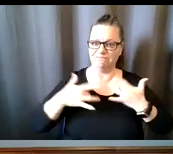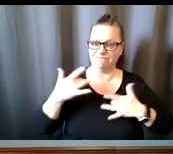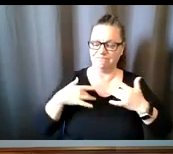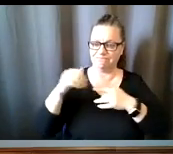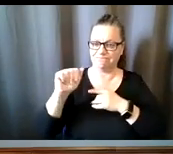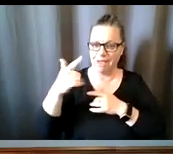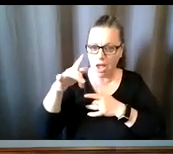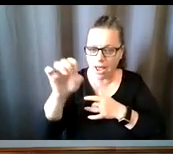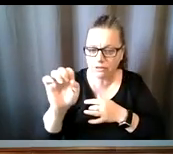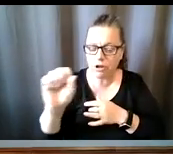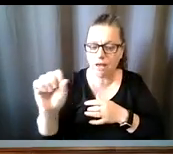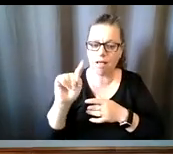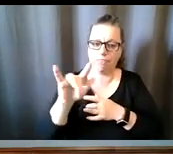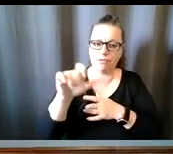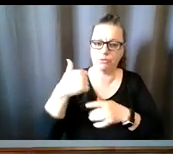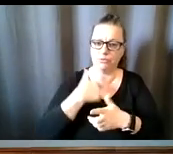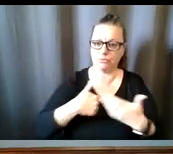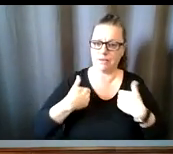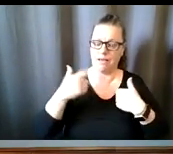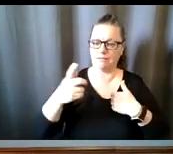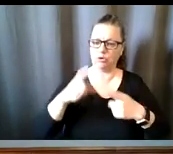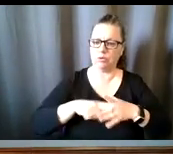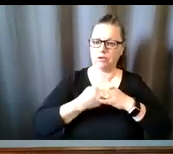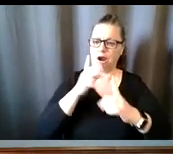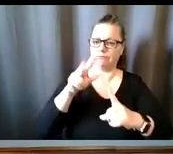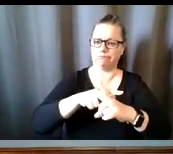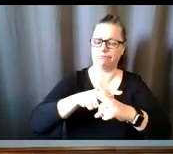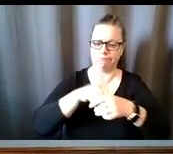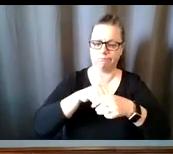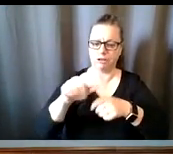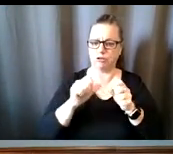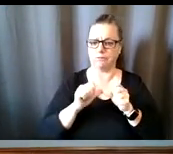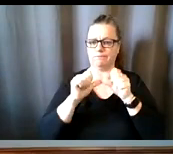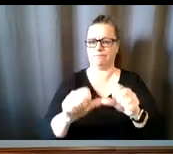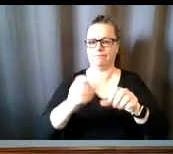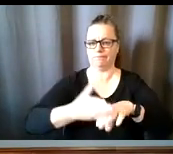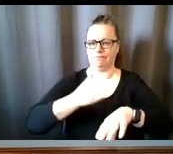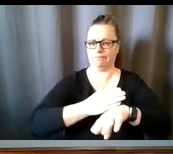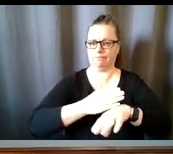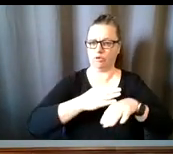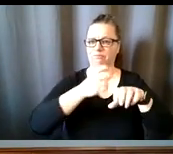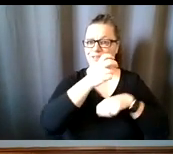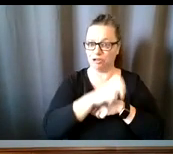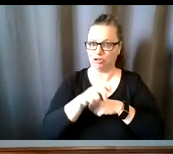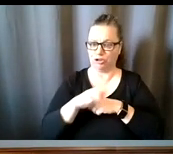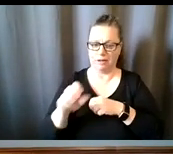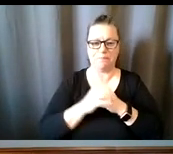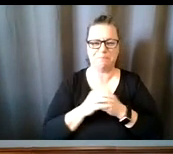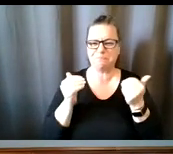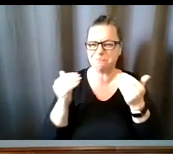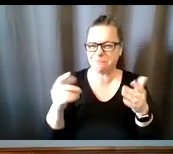some of the tools that we have so that you can start applying those in your continuous improvement journey. So let's go ahead and get